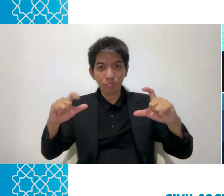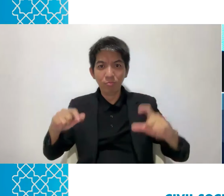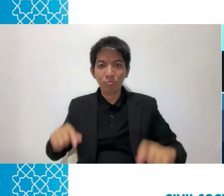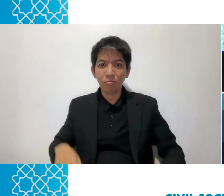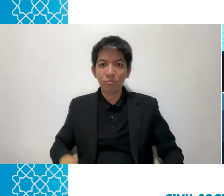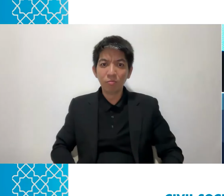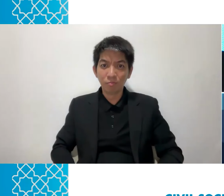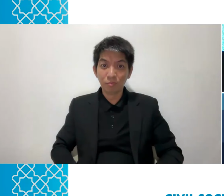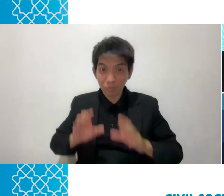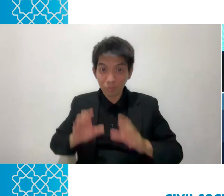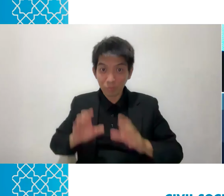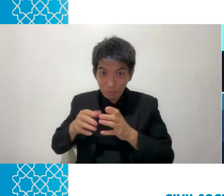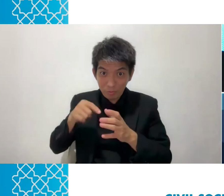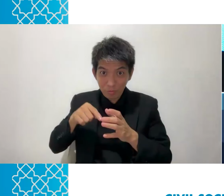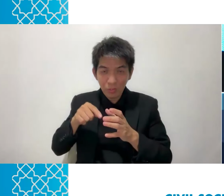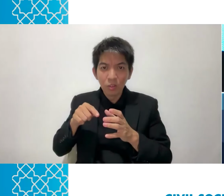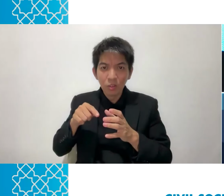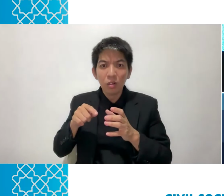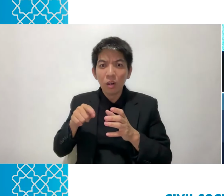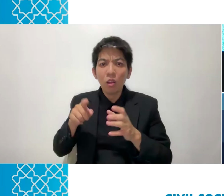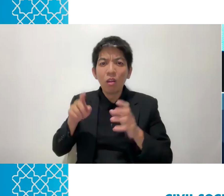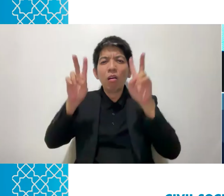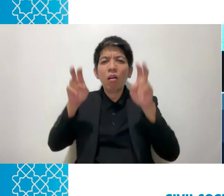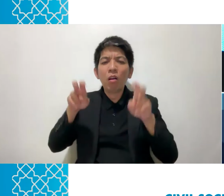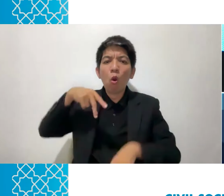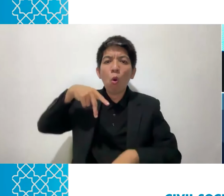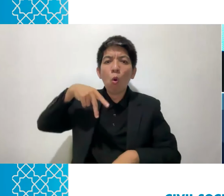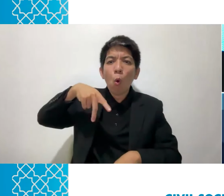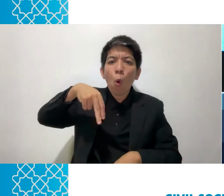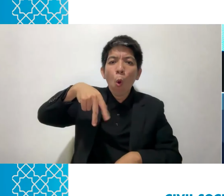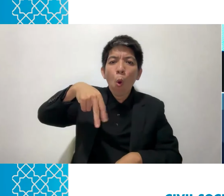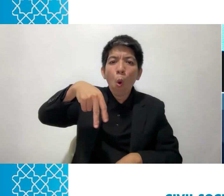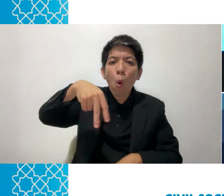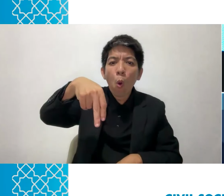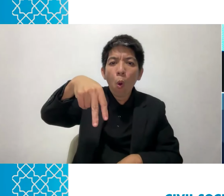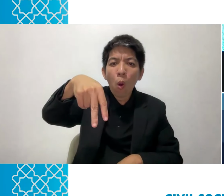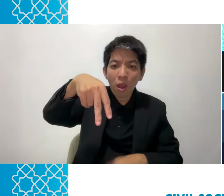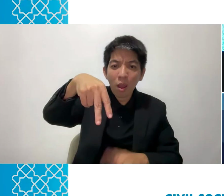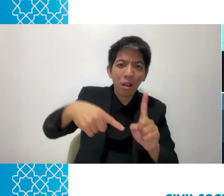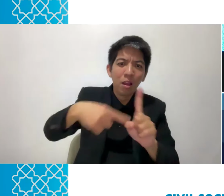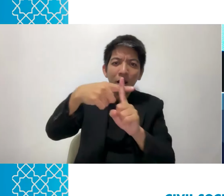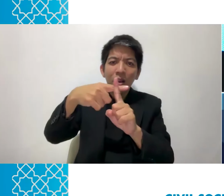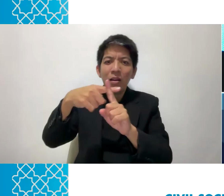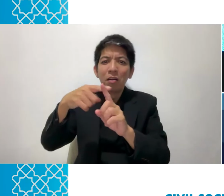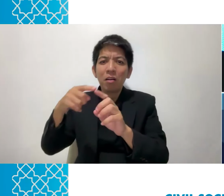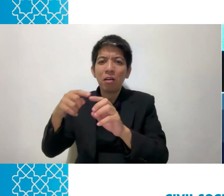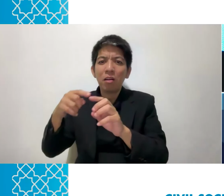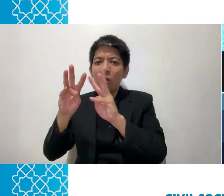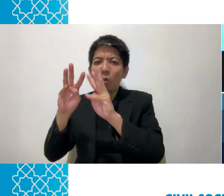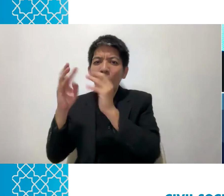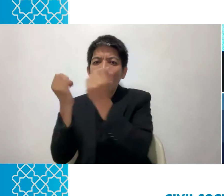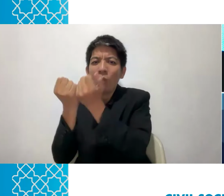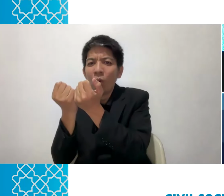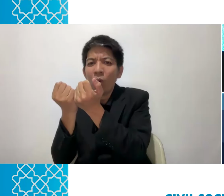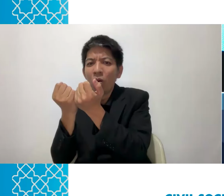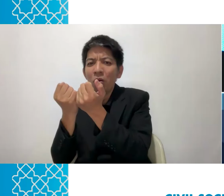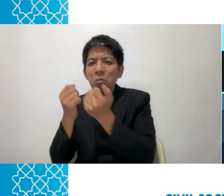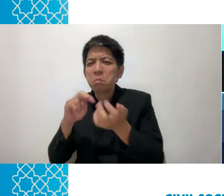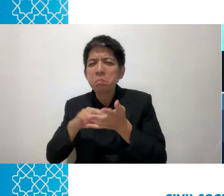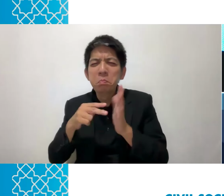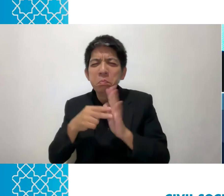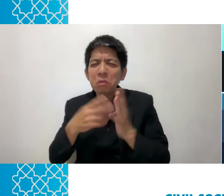Workshops is walking plus workshops. So we were teaching community members, including, district collectors,